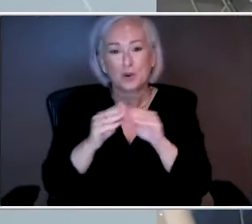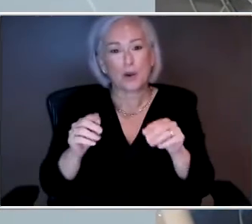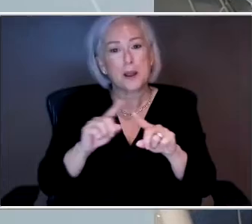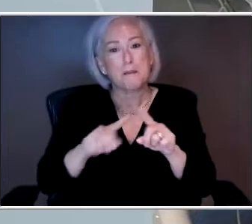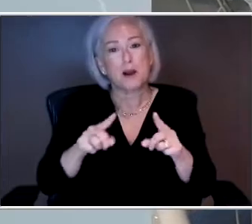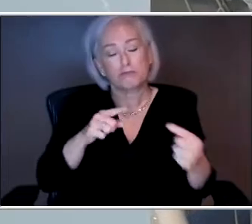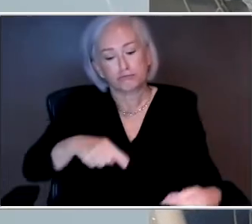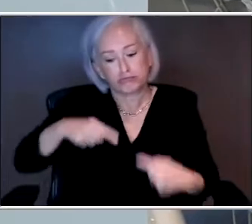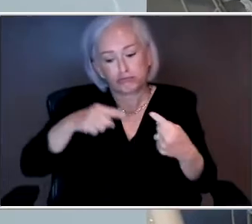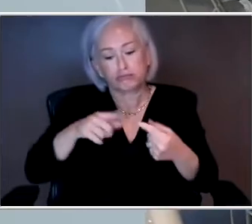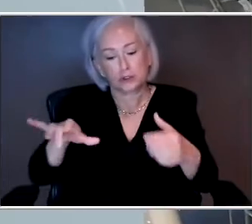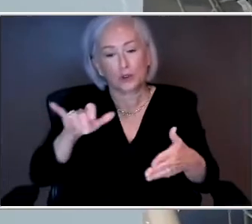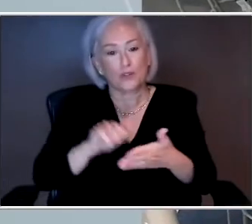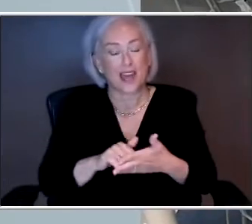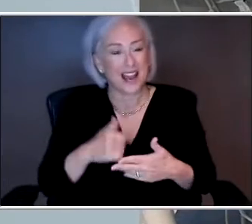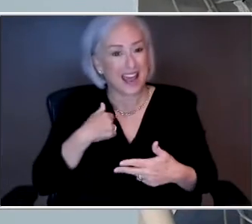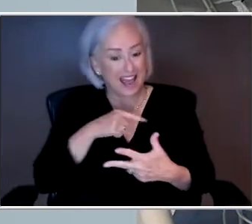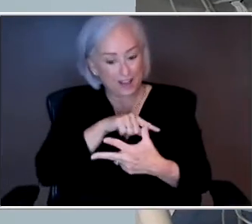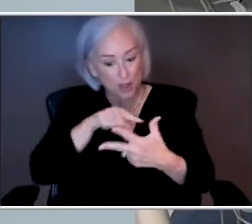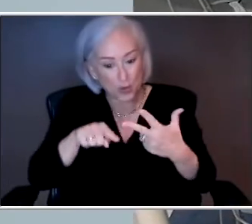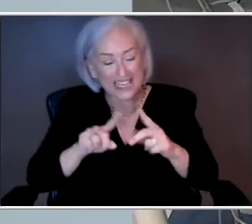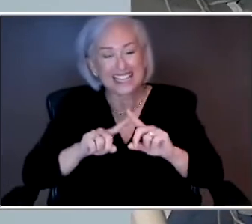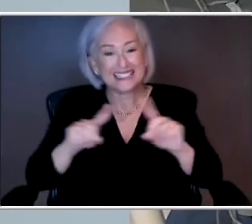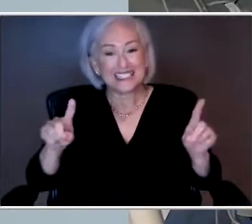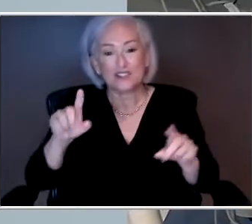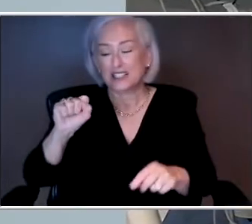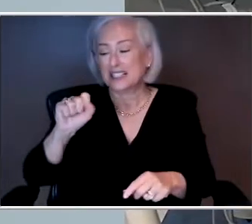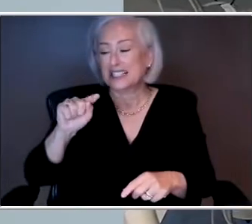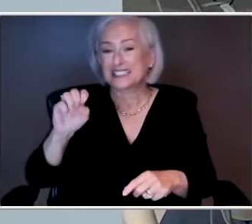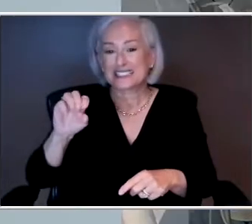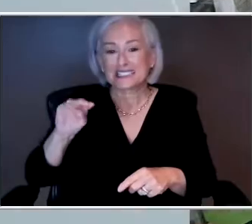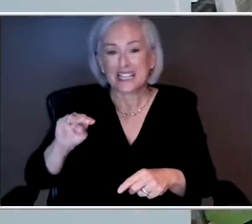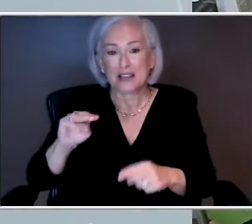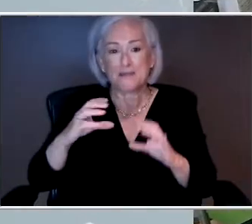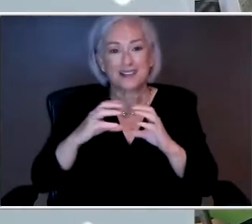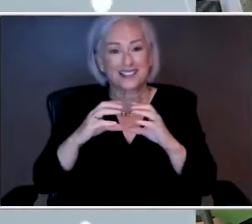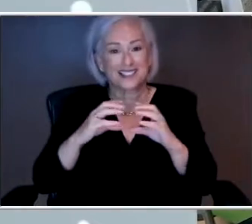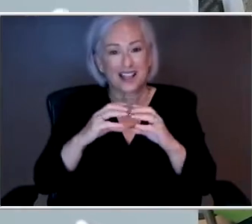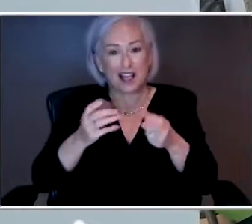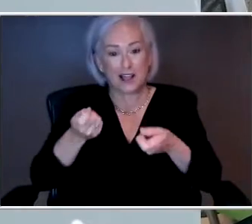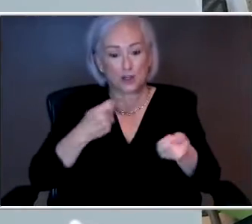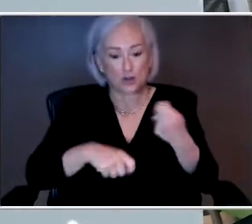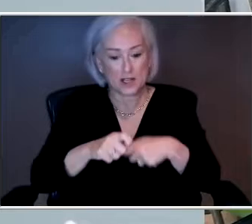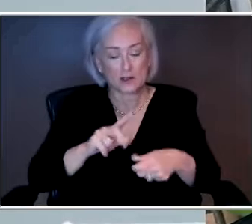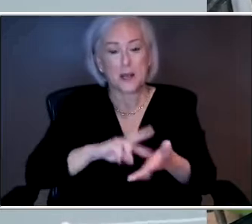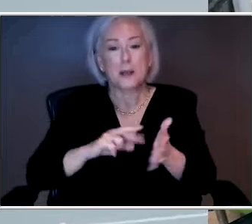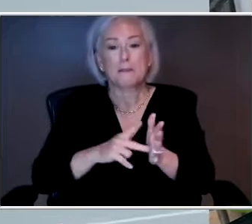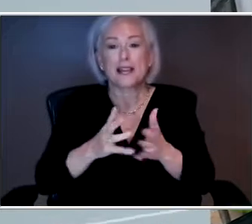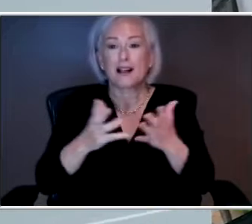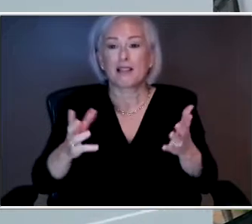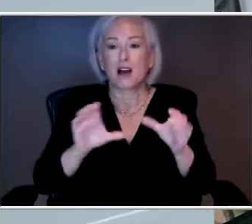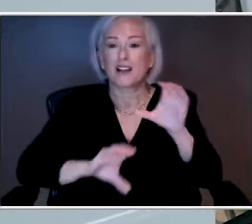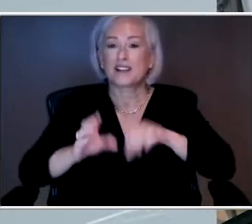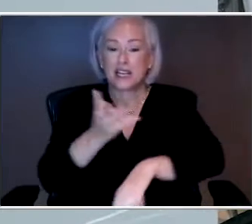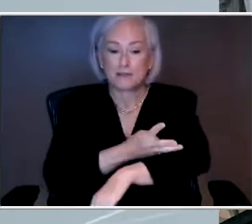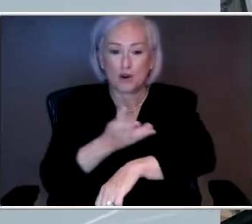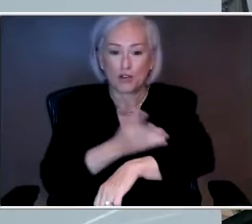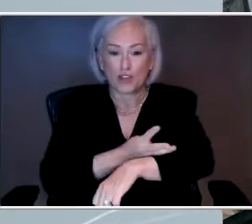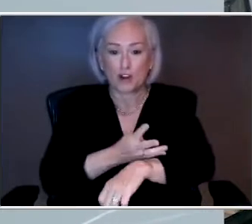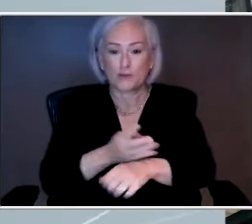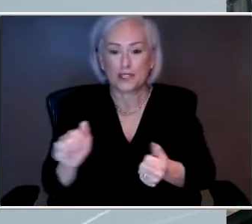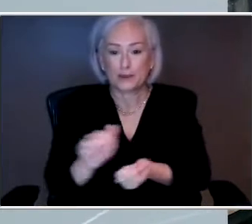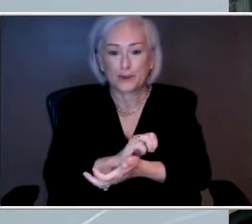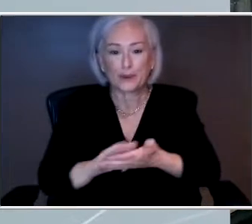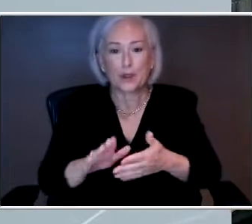different stem cell transplants, which means you've had a lot of chemo to wipe out your immune system each time this happened. What was the